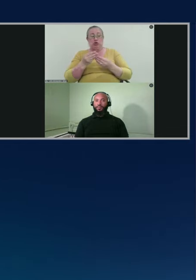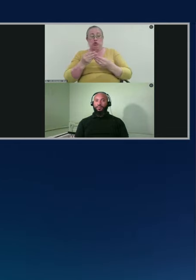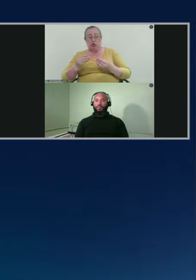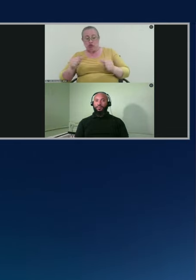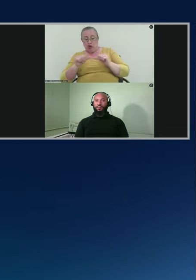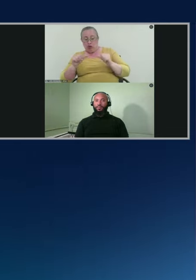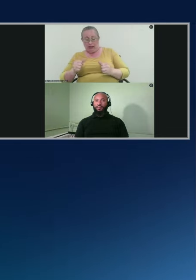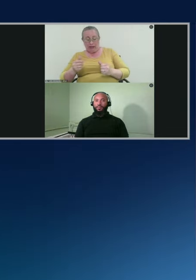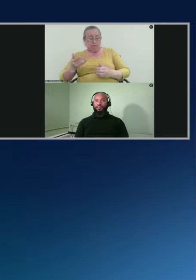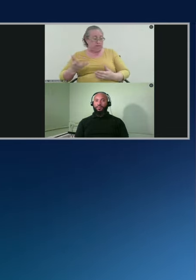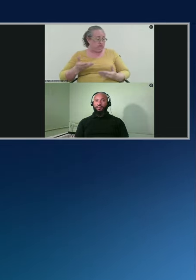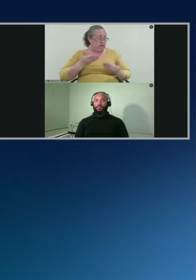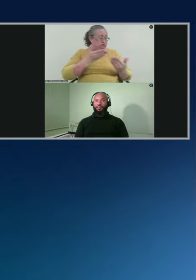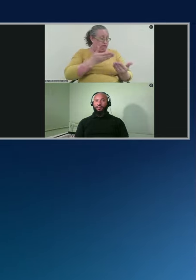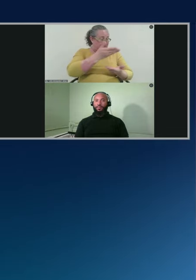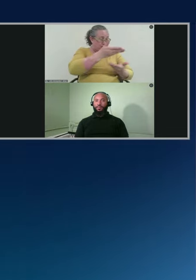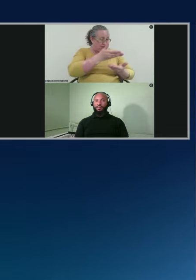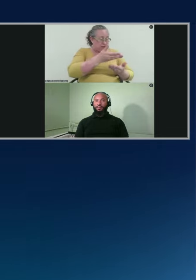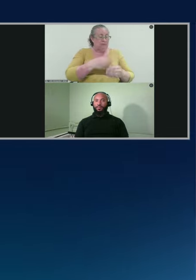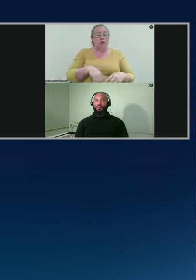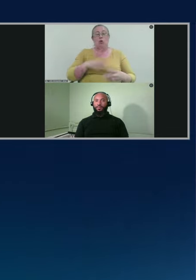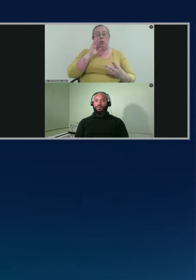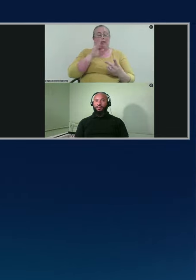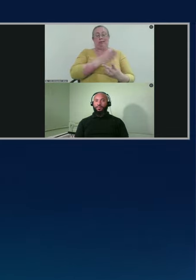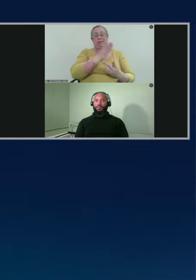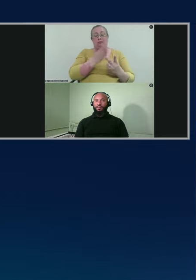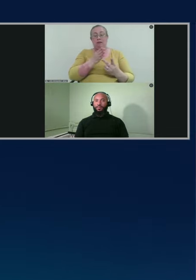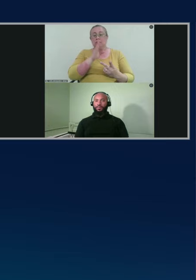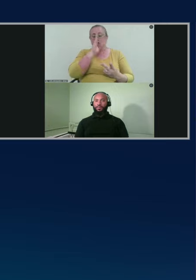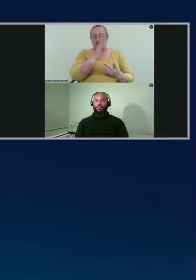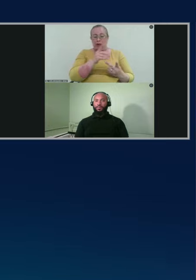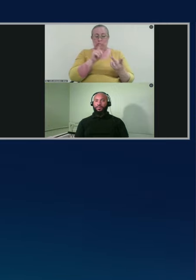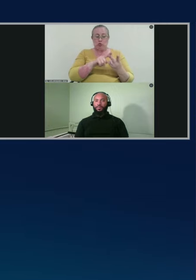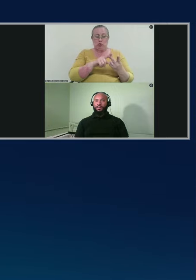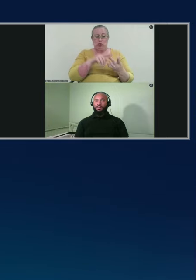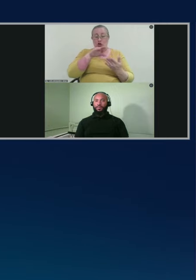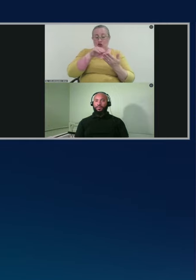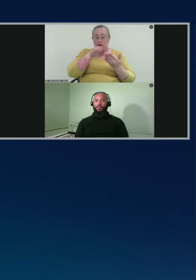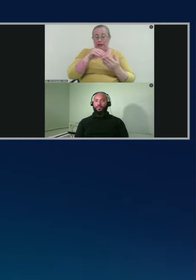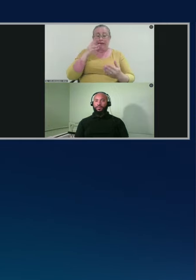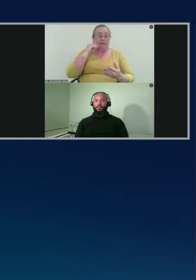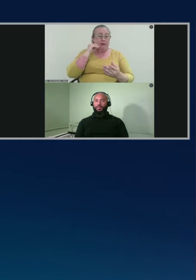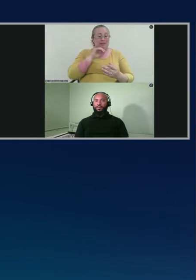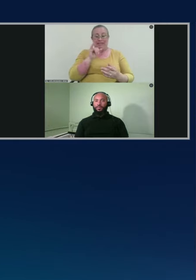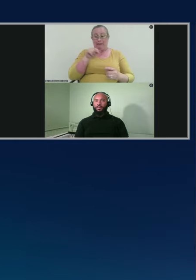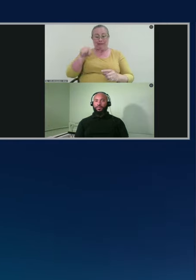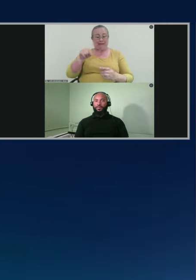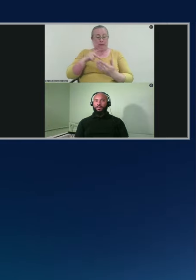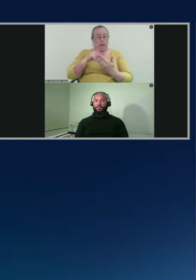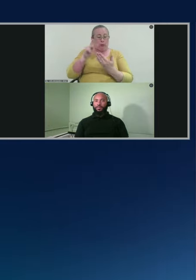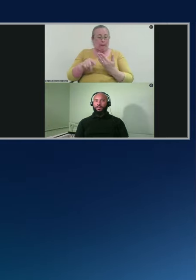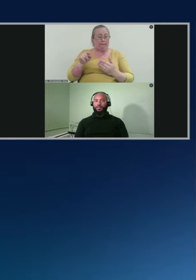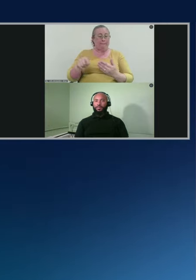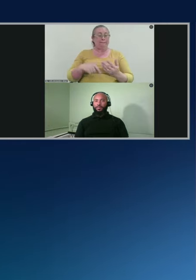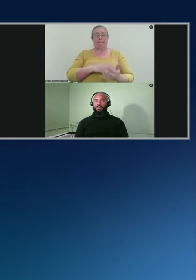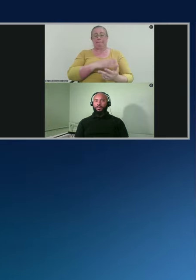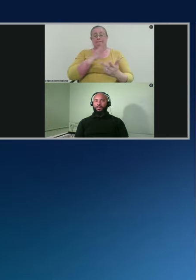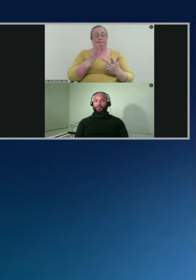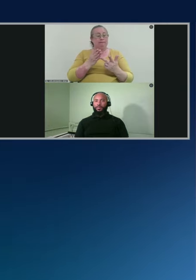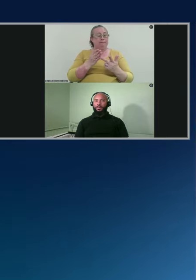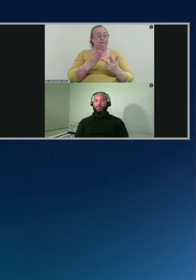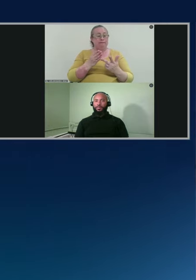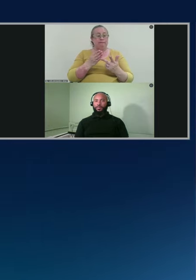be straight to a learning experience like this? Right. Is it going to be pointing them to